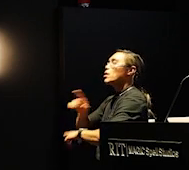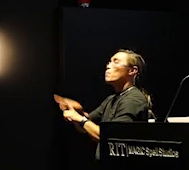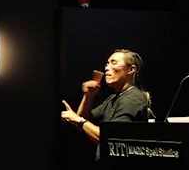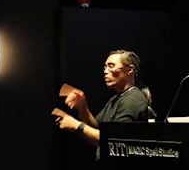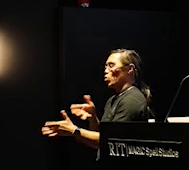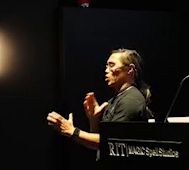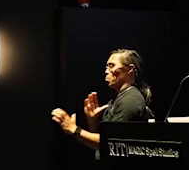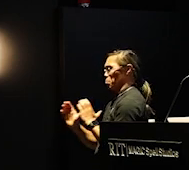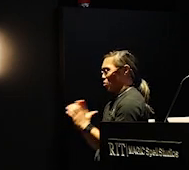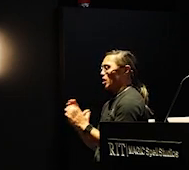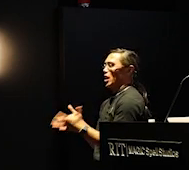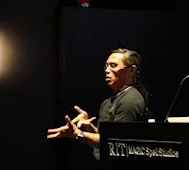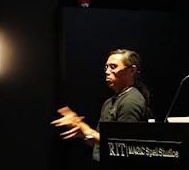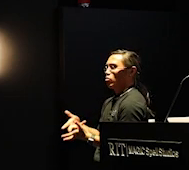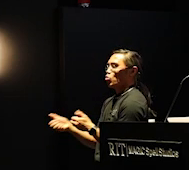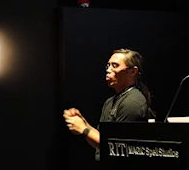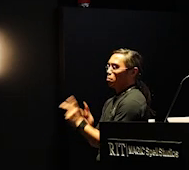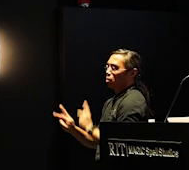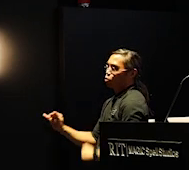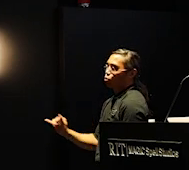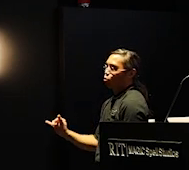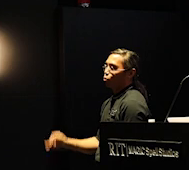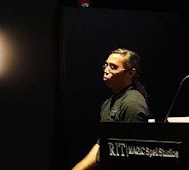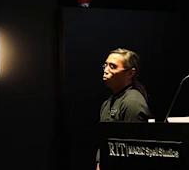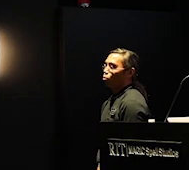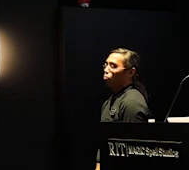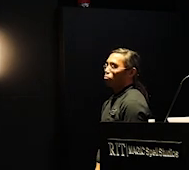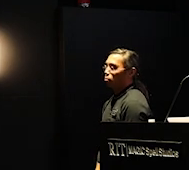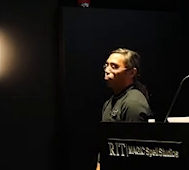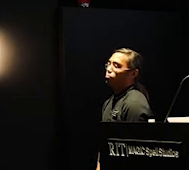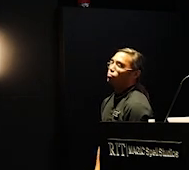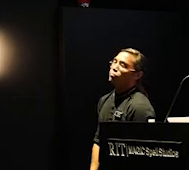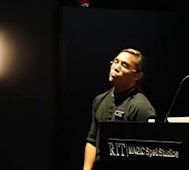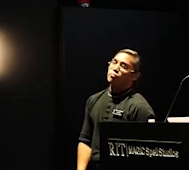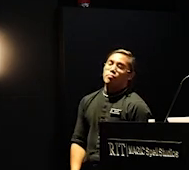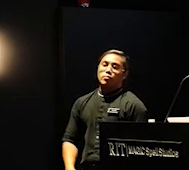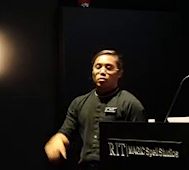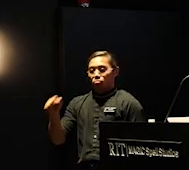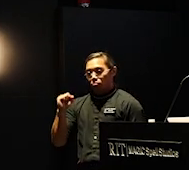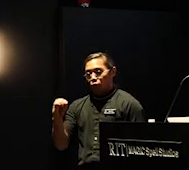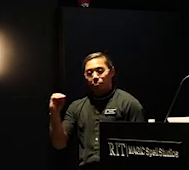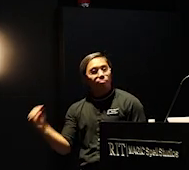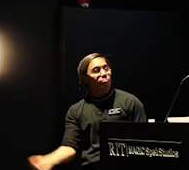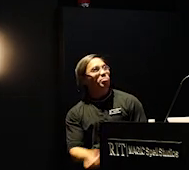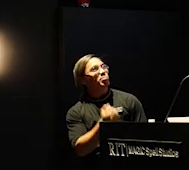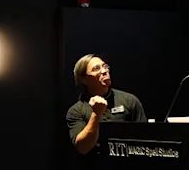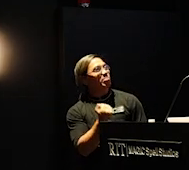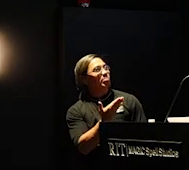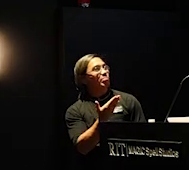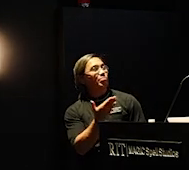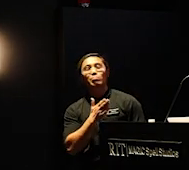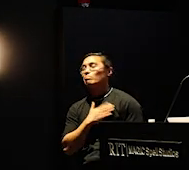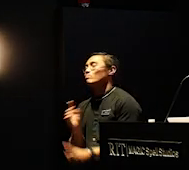and this is Bantam today. And what did I do? What I learned is that you can sell